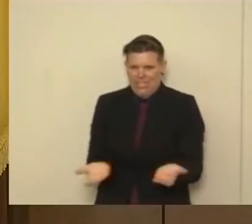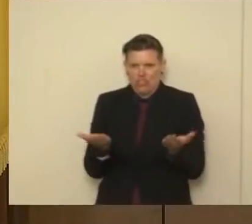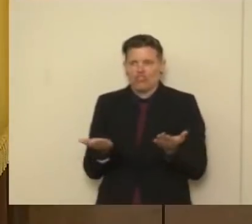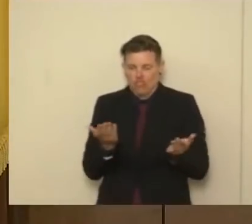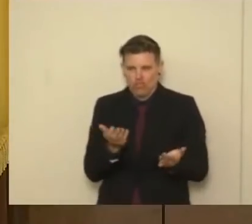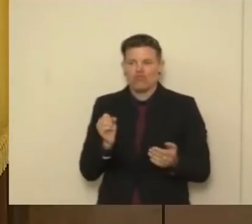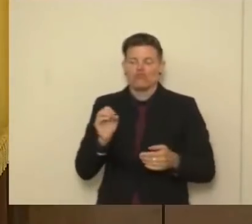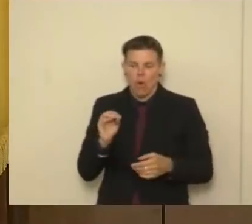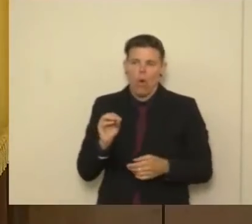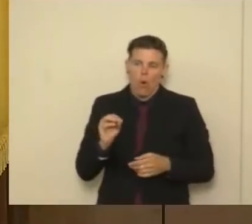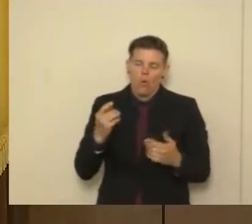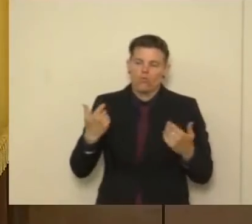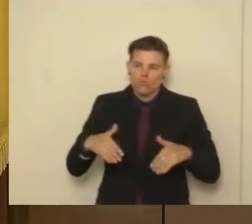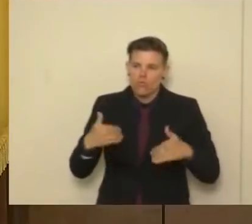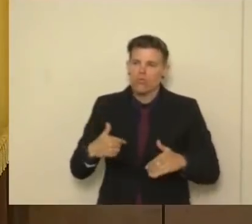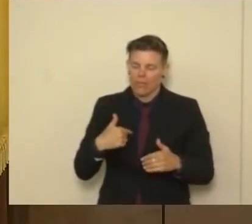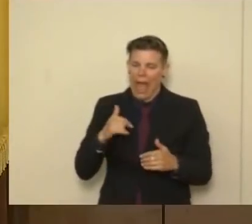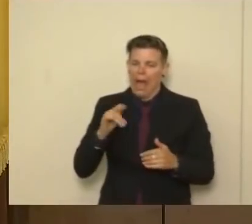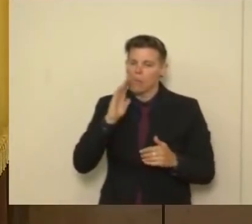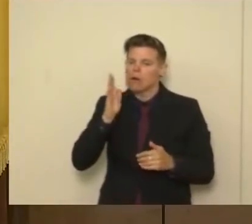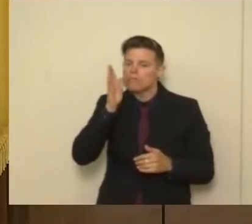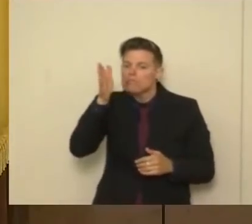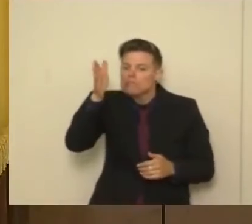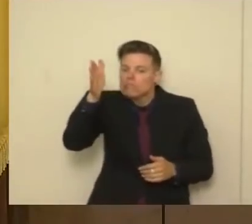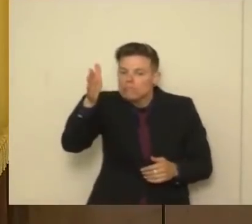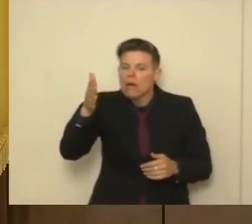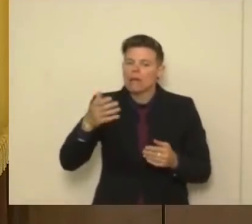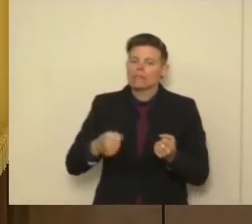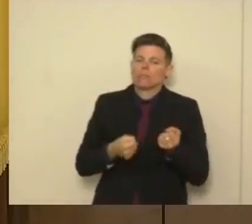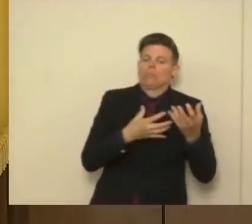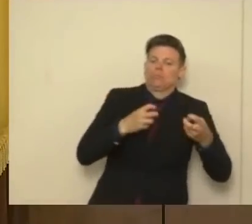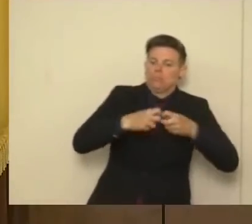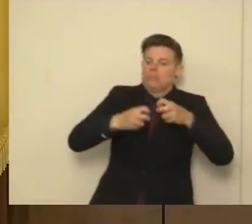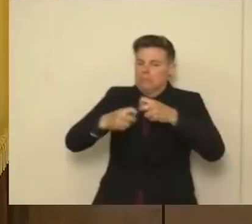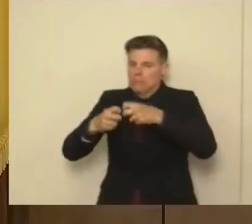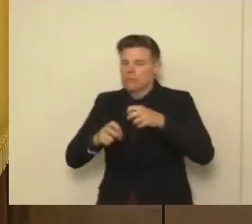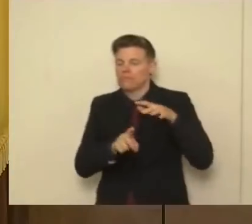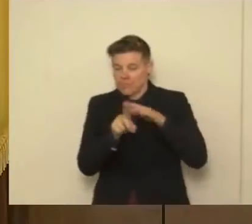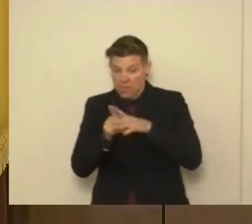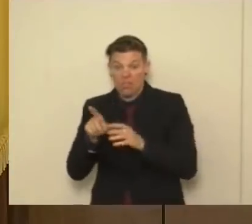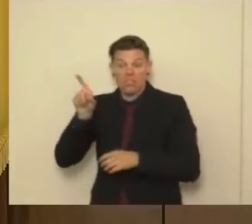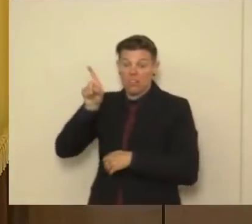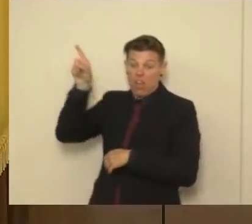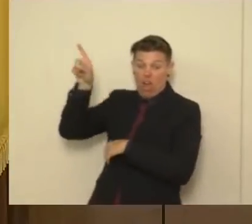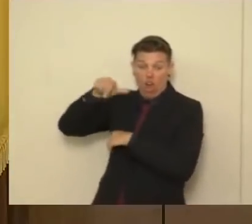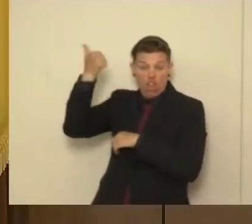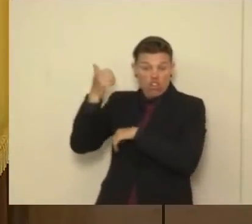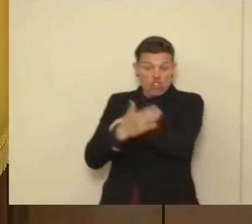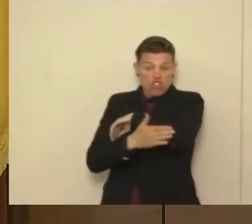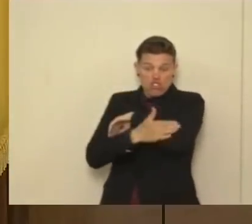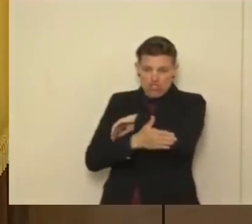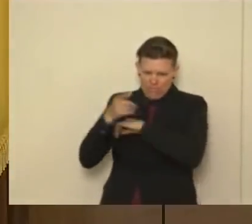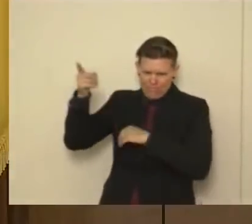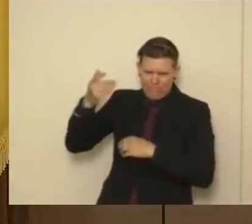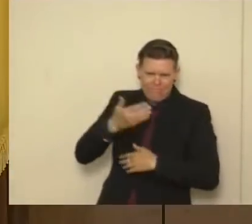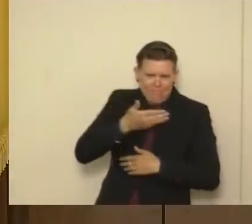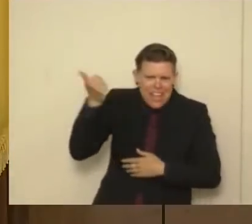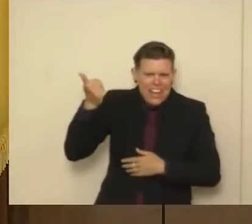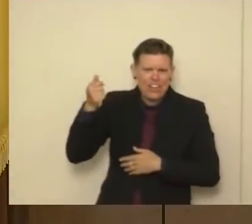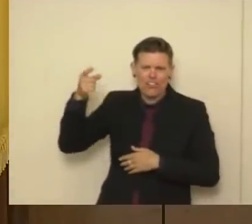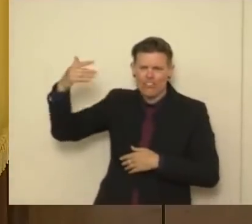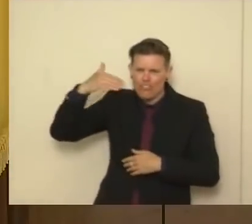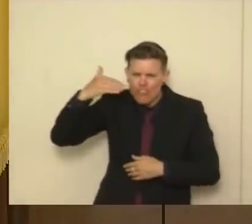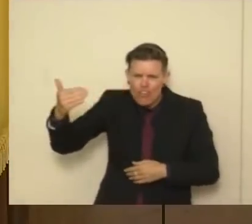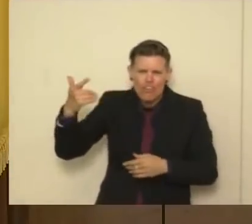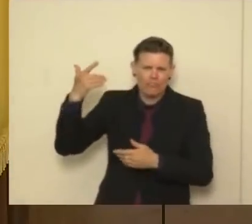a problem, although other countries are doing better in the pandemic. So maybe that competitive problem we had early on